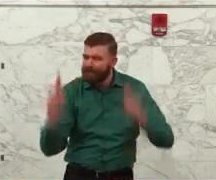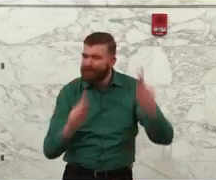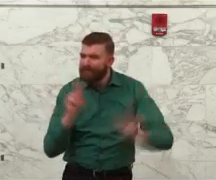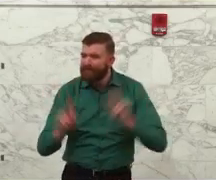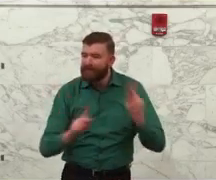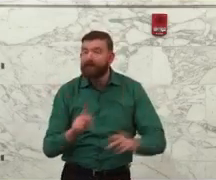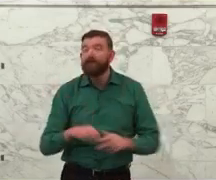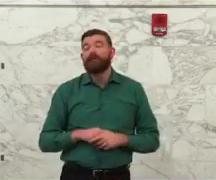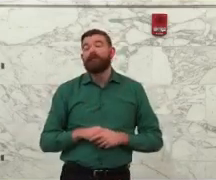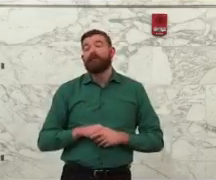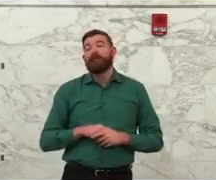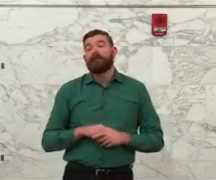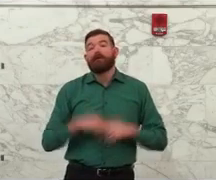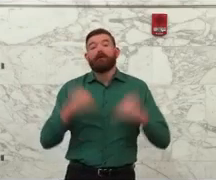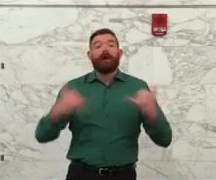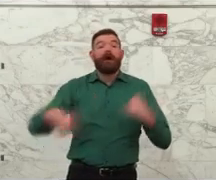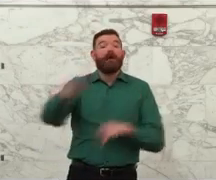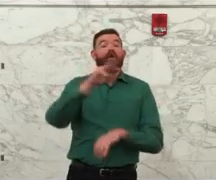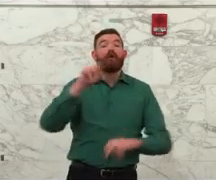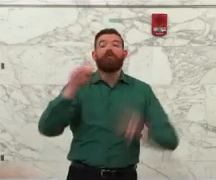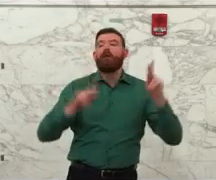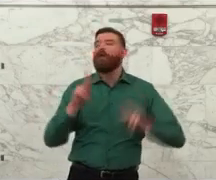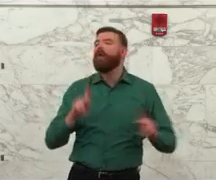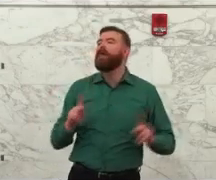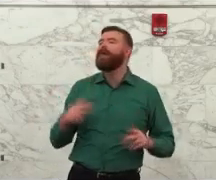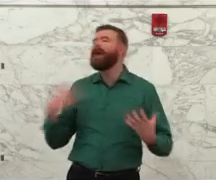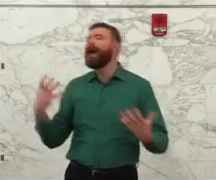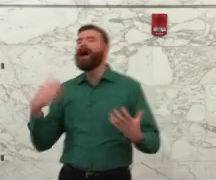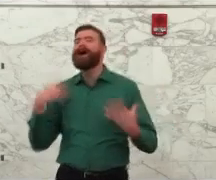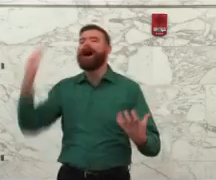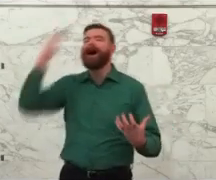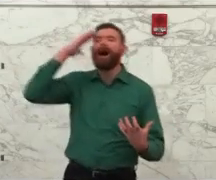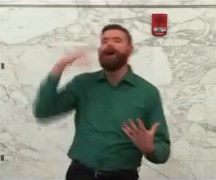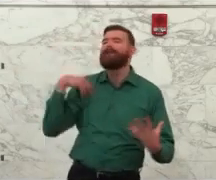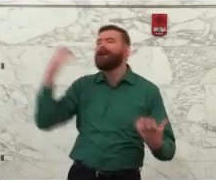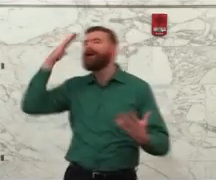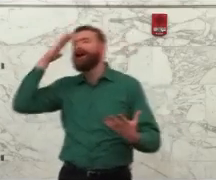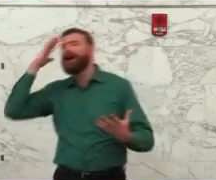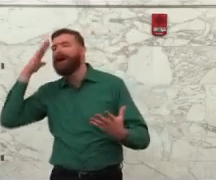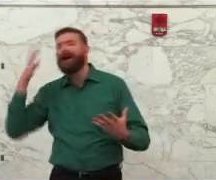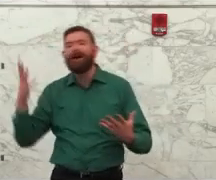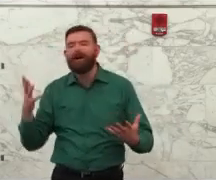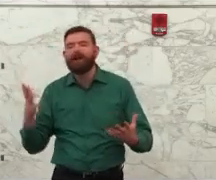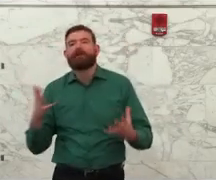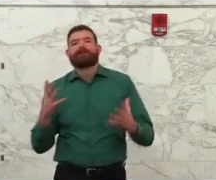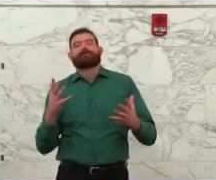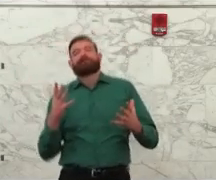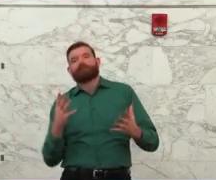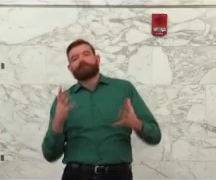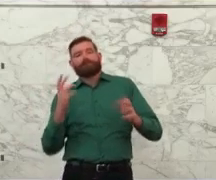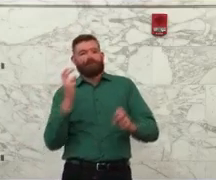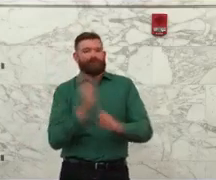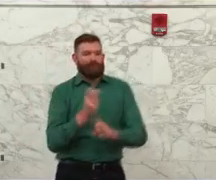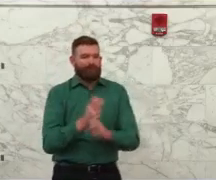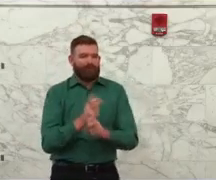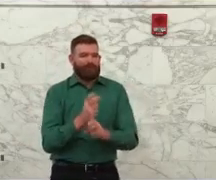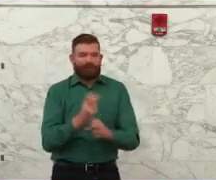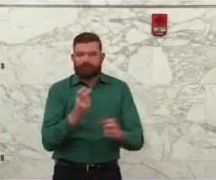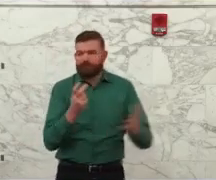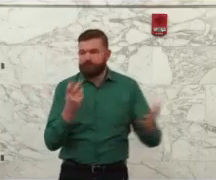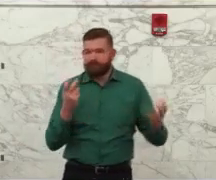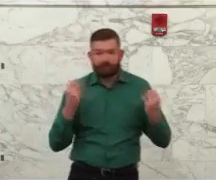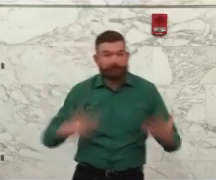around. We've gone to a different place. So there's nothing personal. There's no thematic association with that